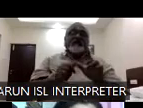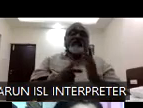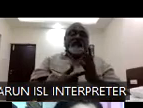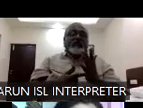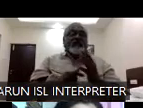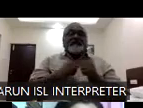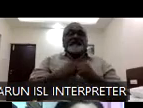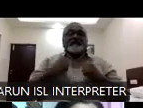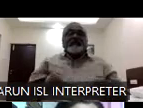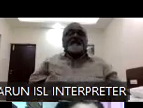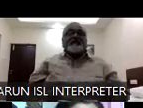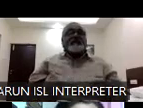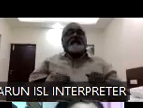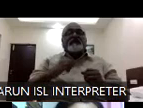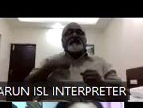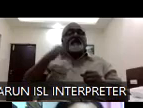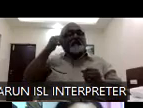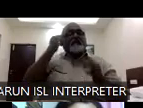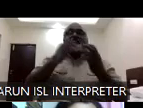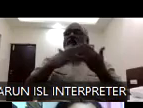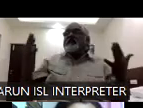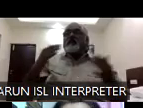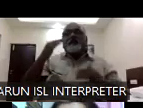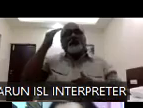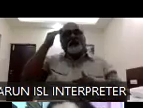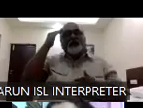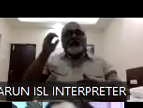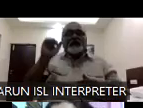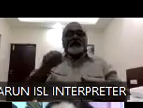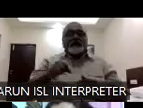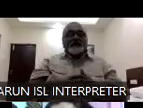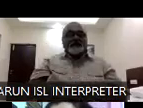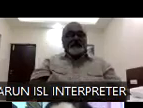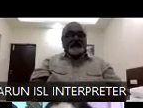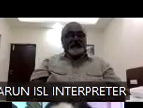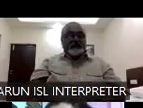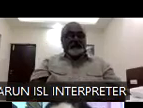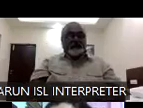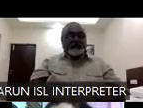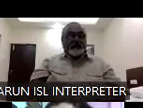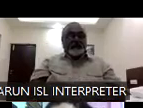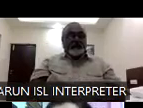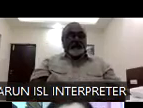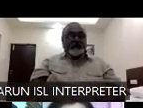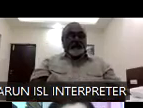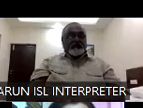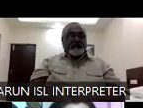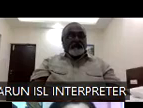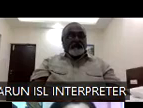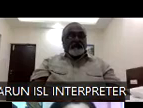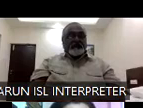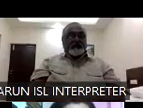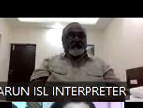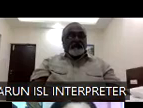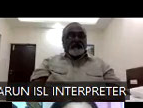Ma'am, most of us would know about it. Okay, right. Who is this? Devanshi. Yes, ma'am.